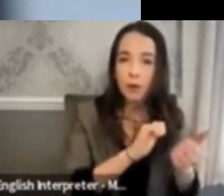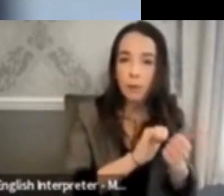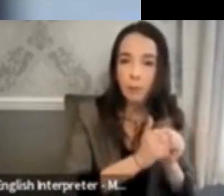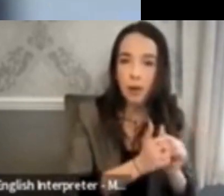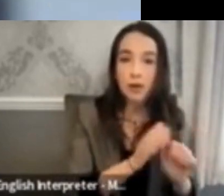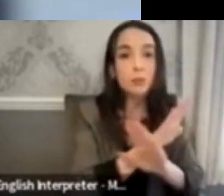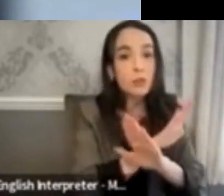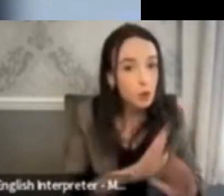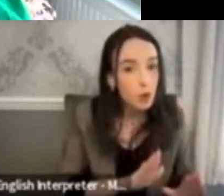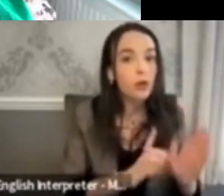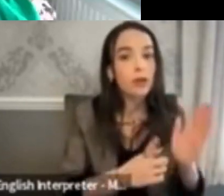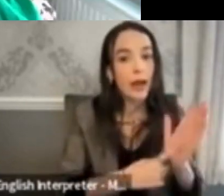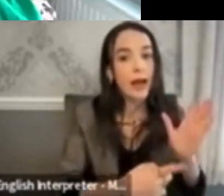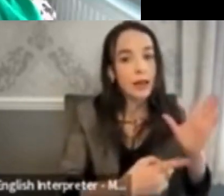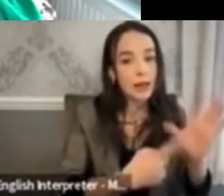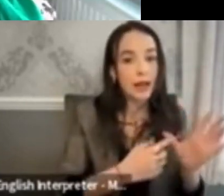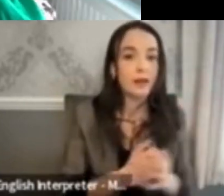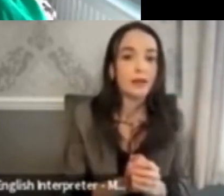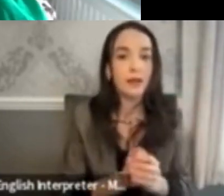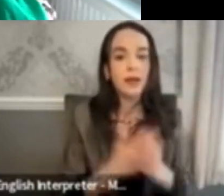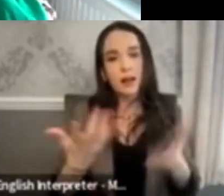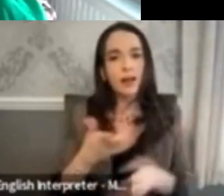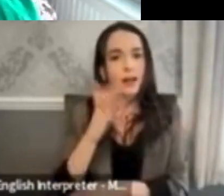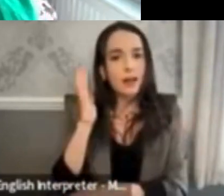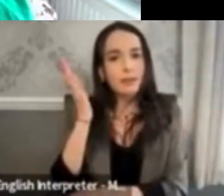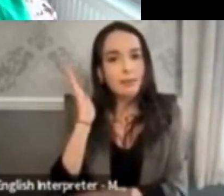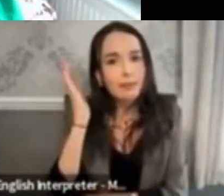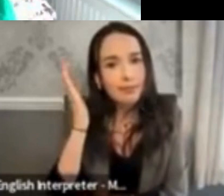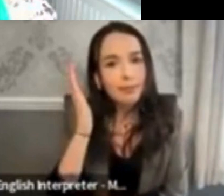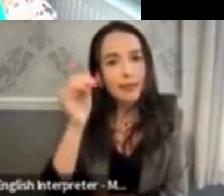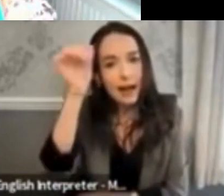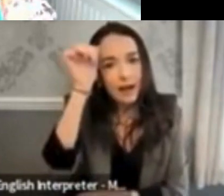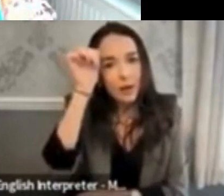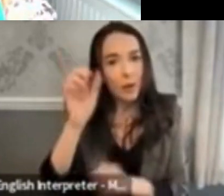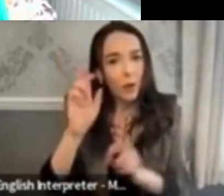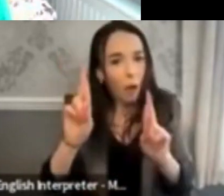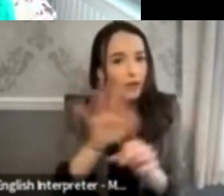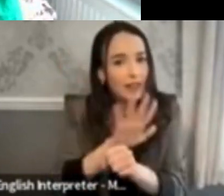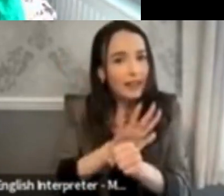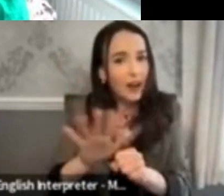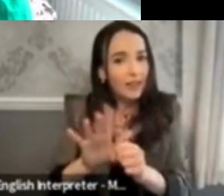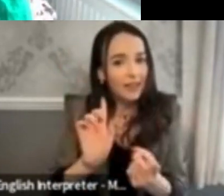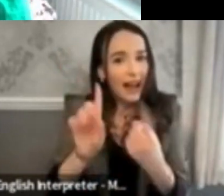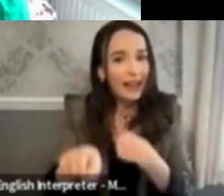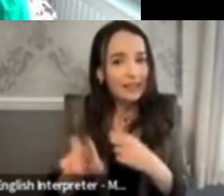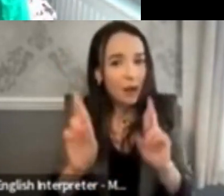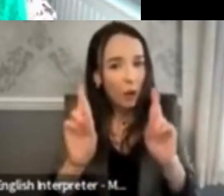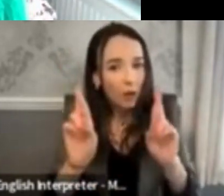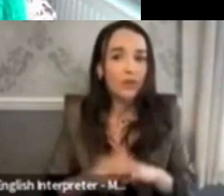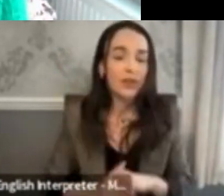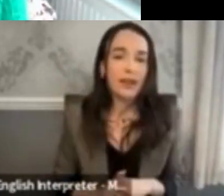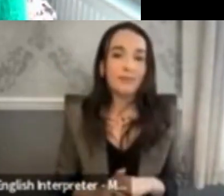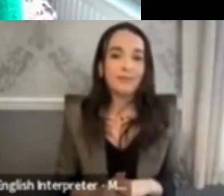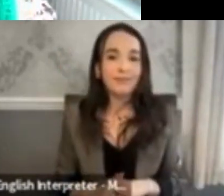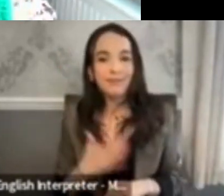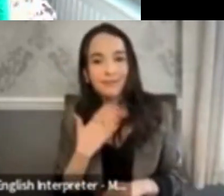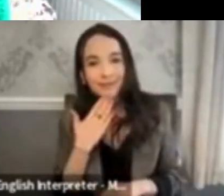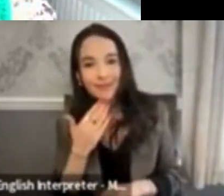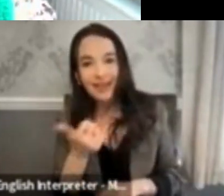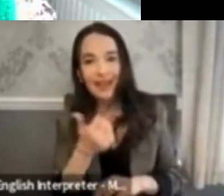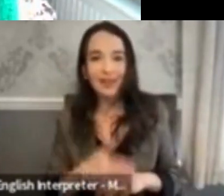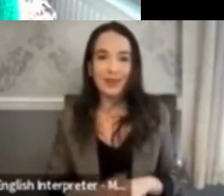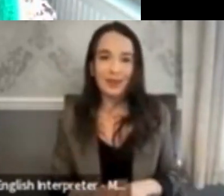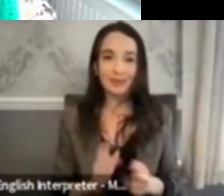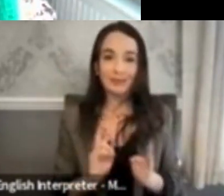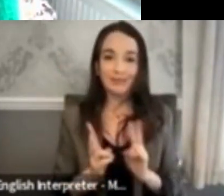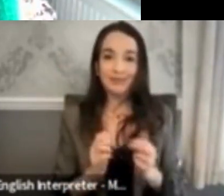following. Thank you. A long answer, but I hope it covers the ground. Yeah, thank you. And we had another one come in as you were talking about the perception